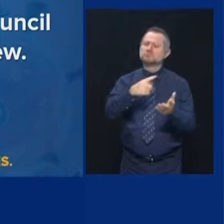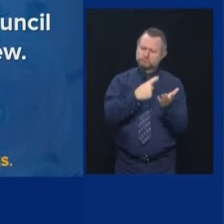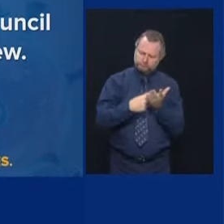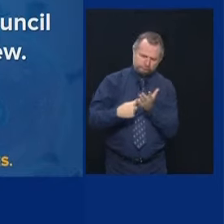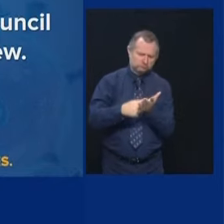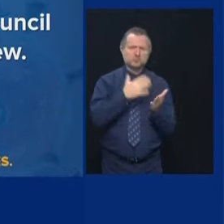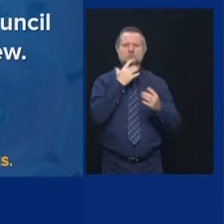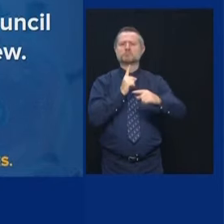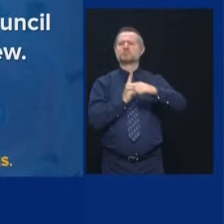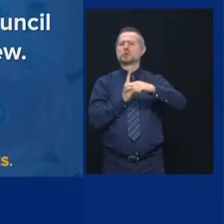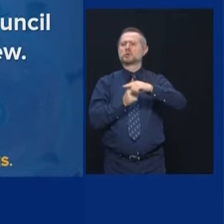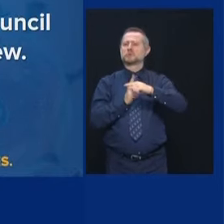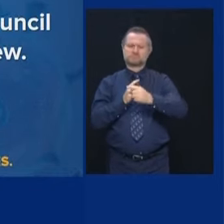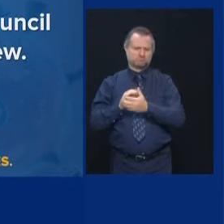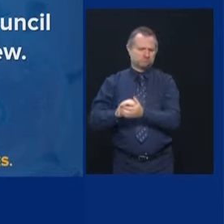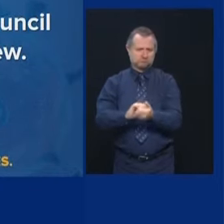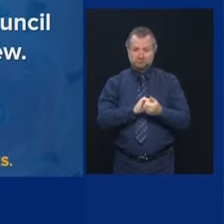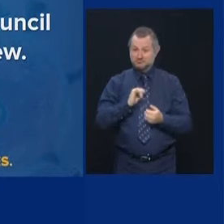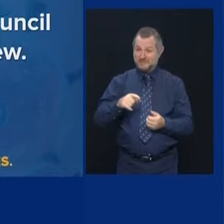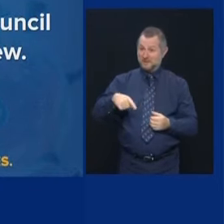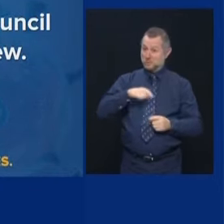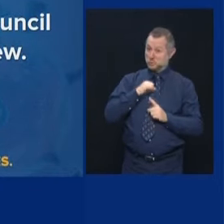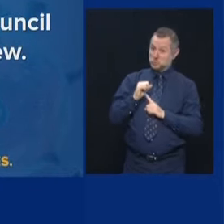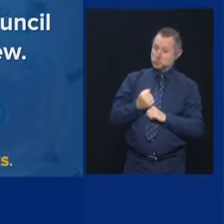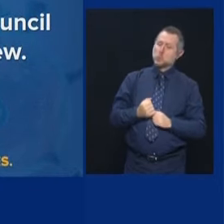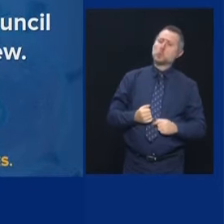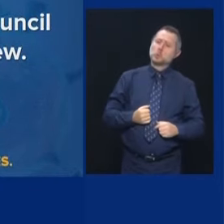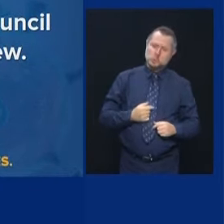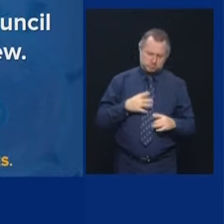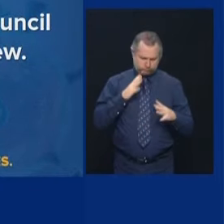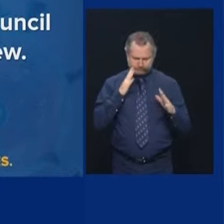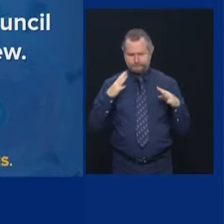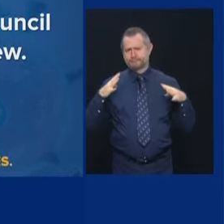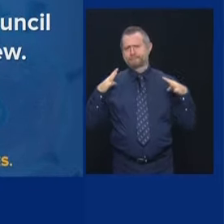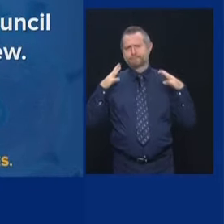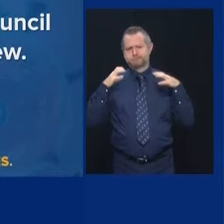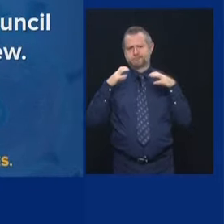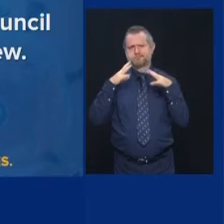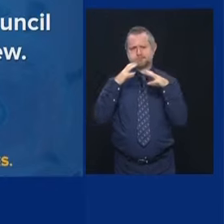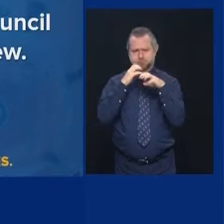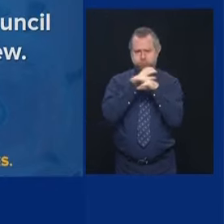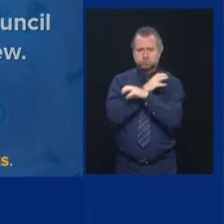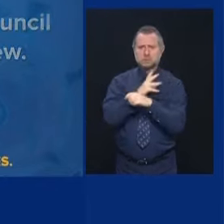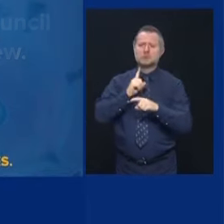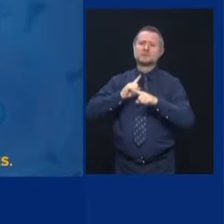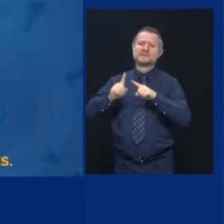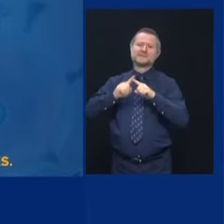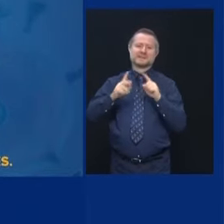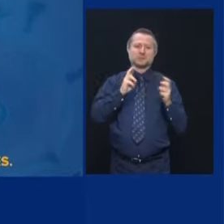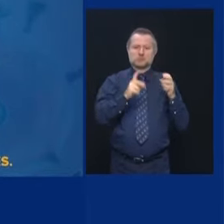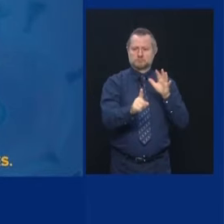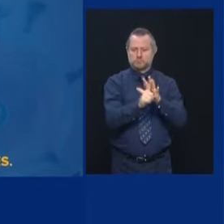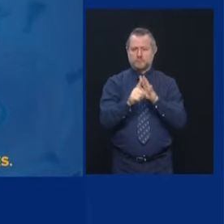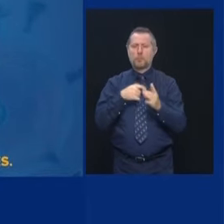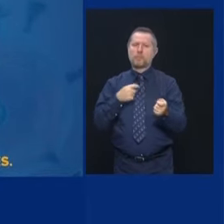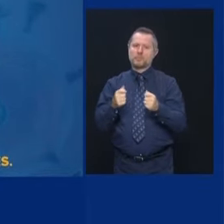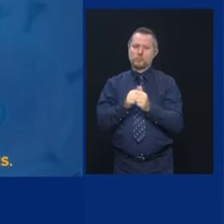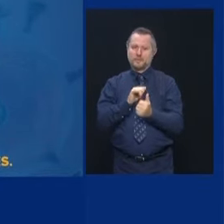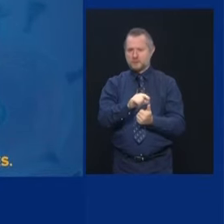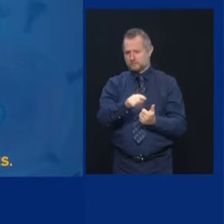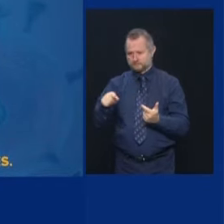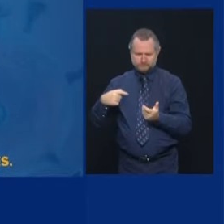complex situation. Works on a number of levels. There are a number of issues, and we talk through